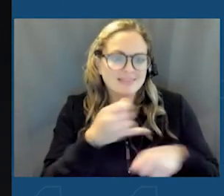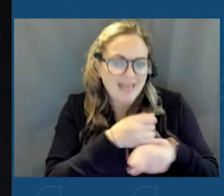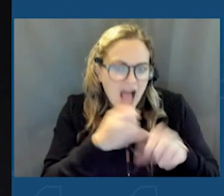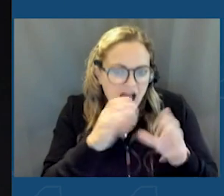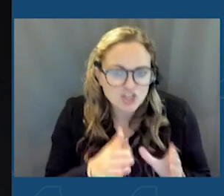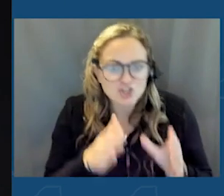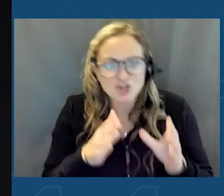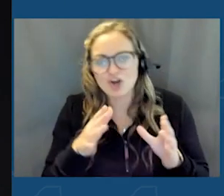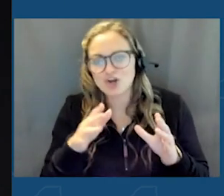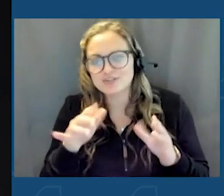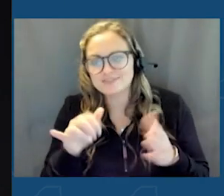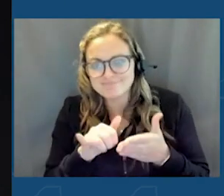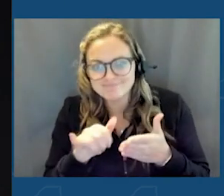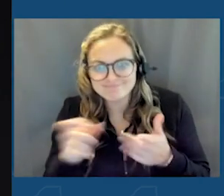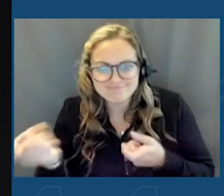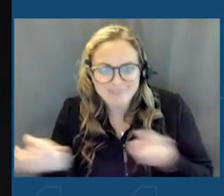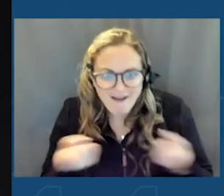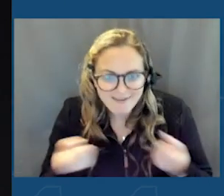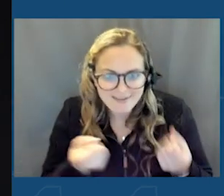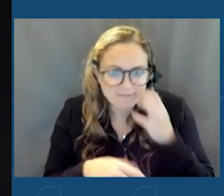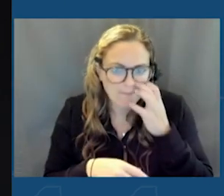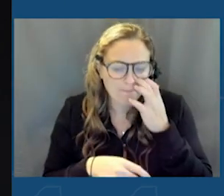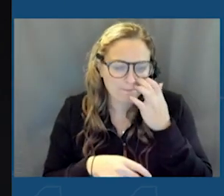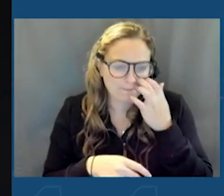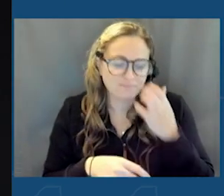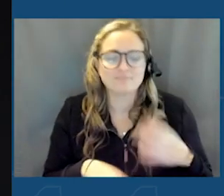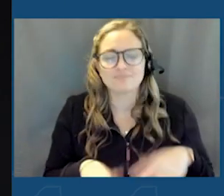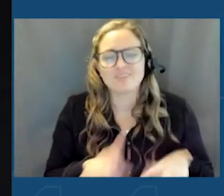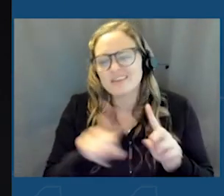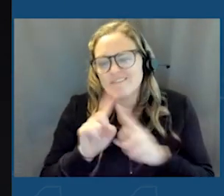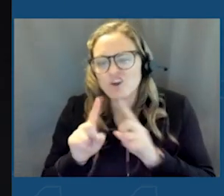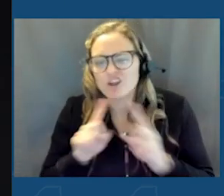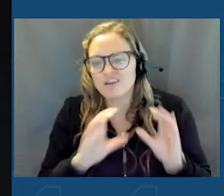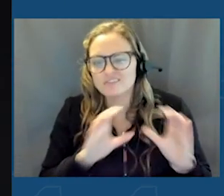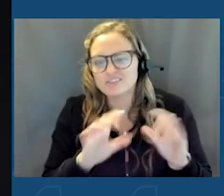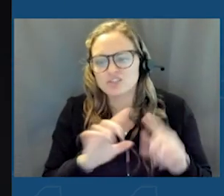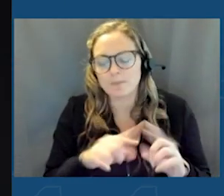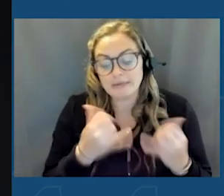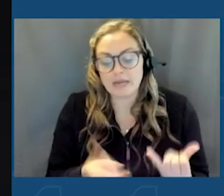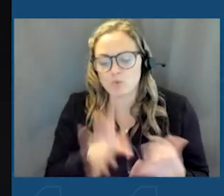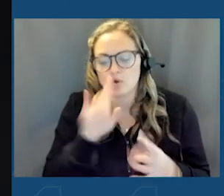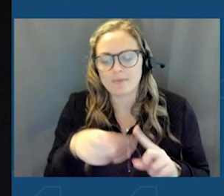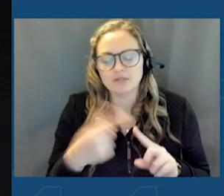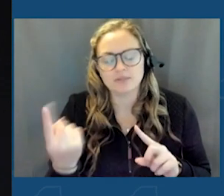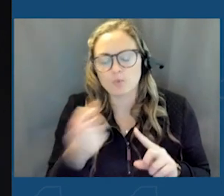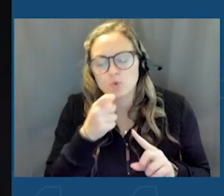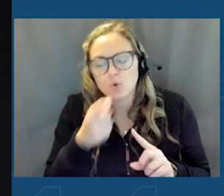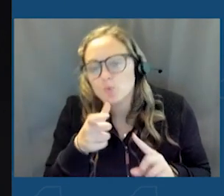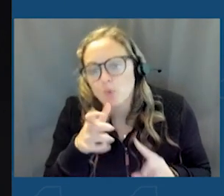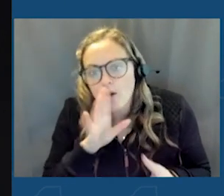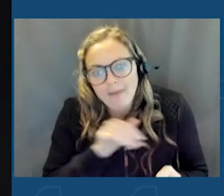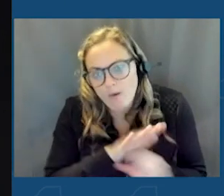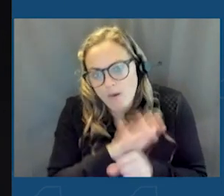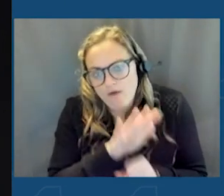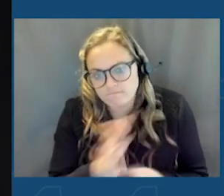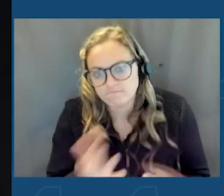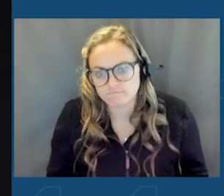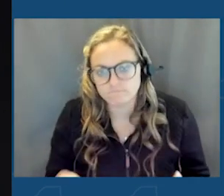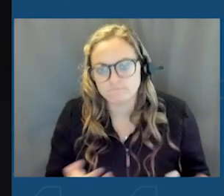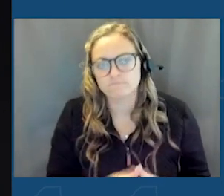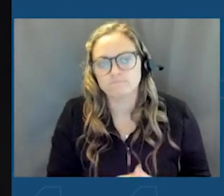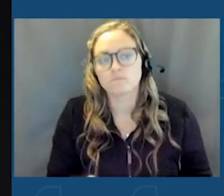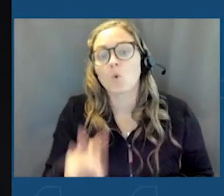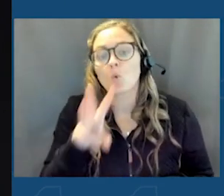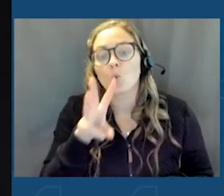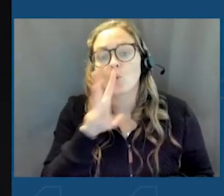here, all the picnic conversations. But also today we're talking about something we don't talk about enough, and that is water